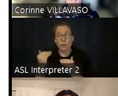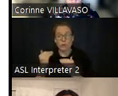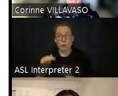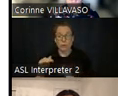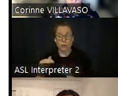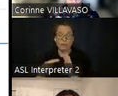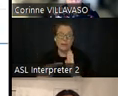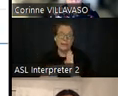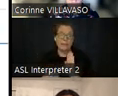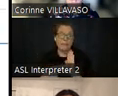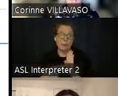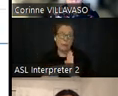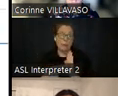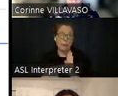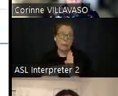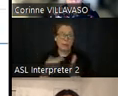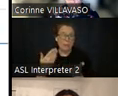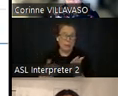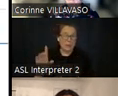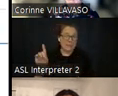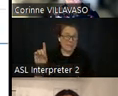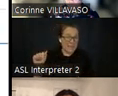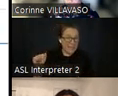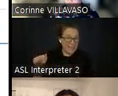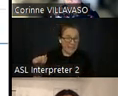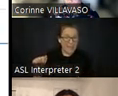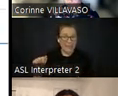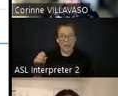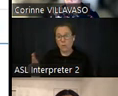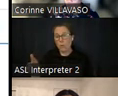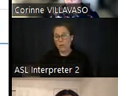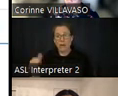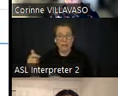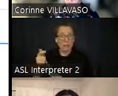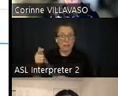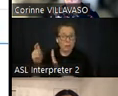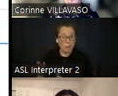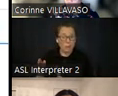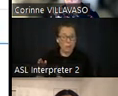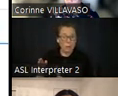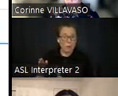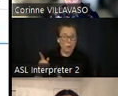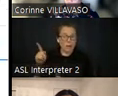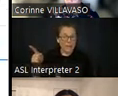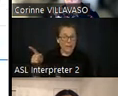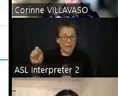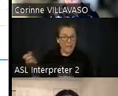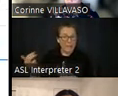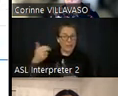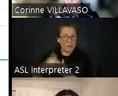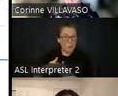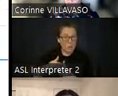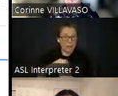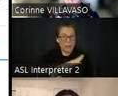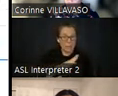Like, would a district attorney or a prosecutor type position be considered law